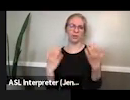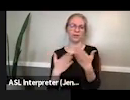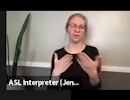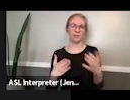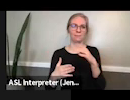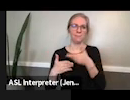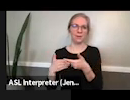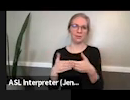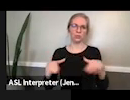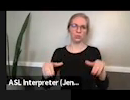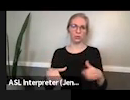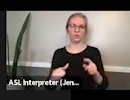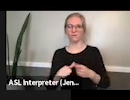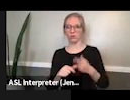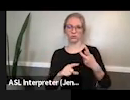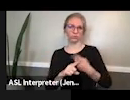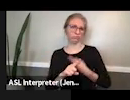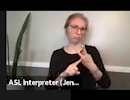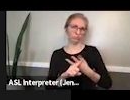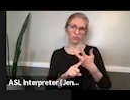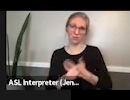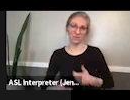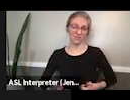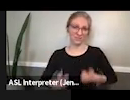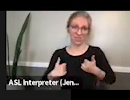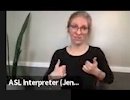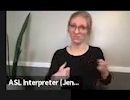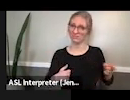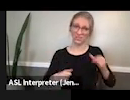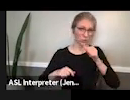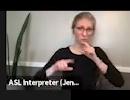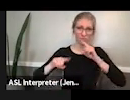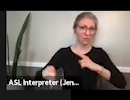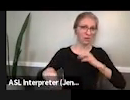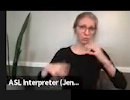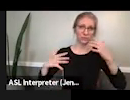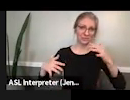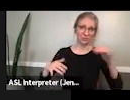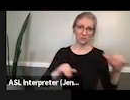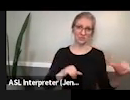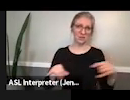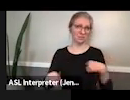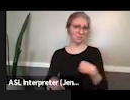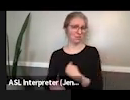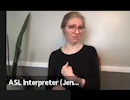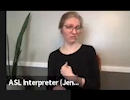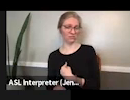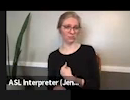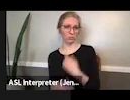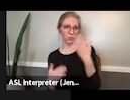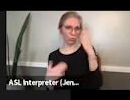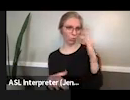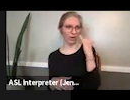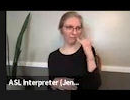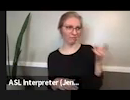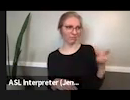of life. They don't respond to sounds as we do. So we don't know if they're hearing